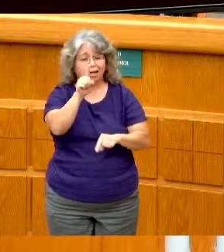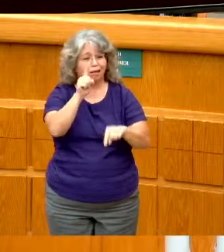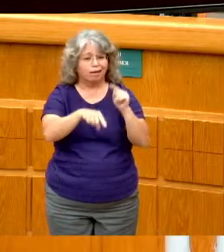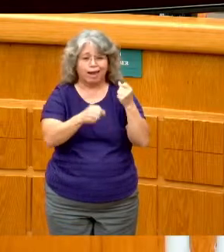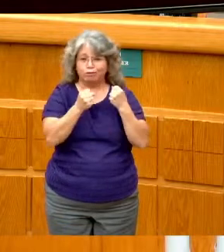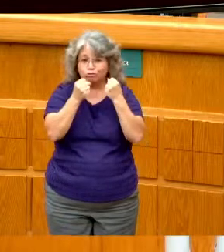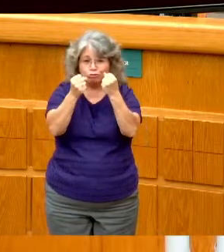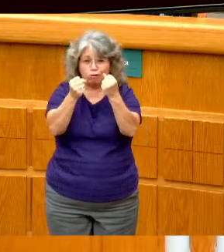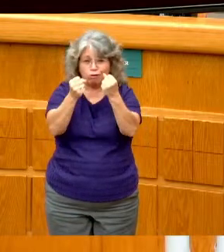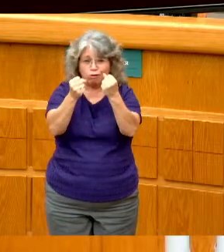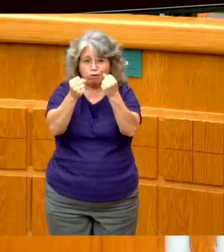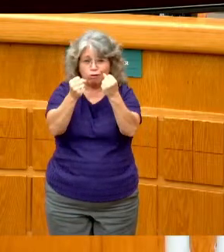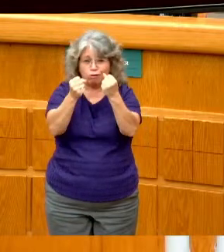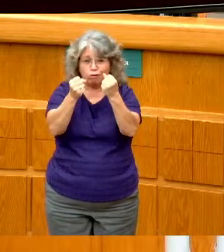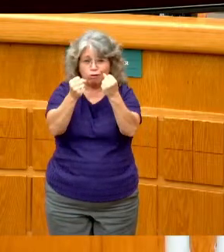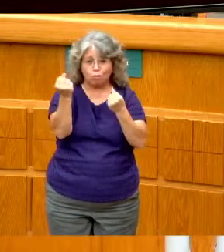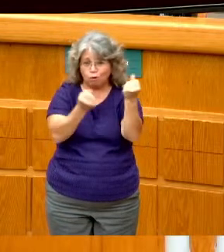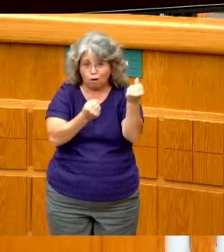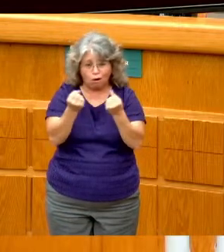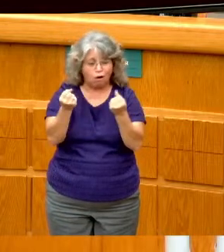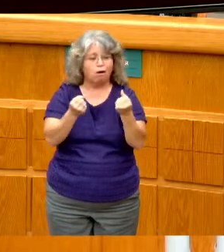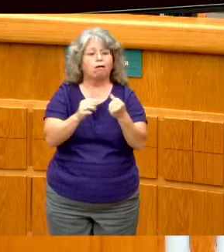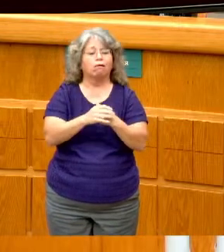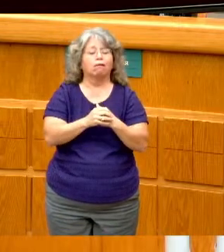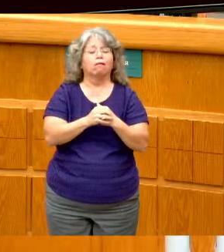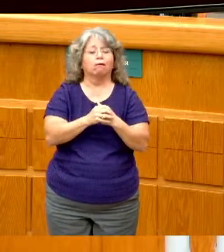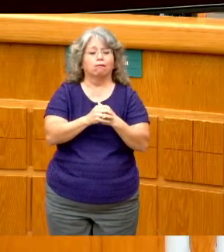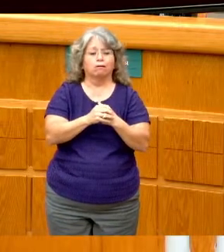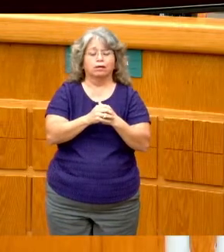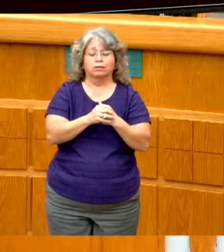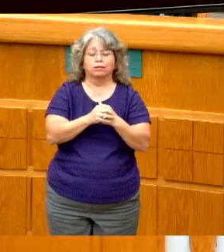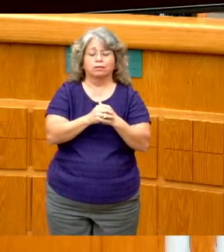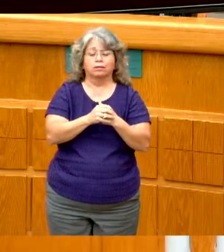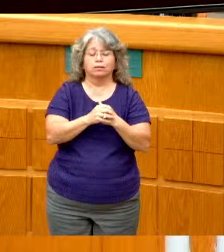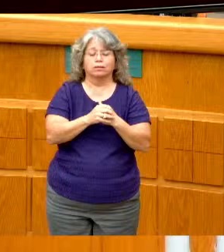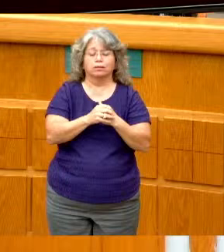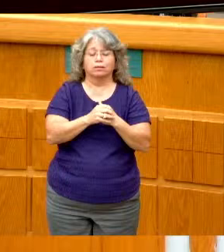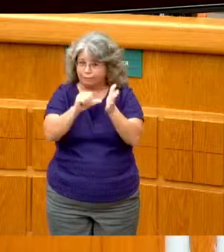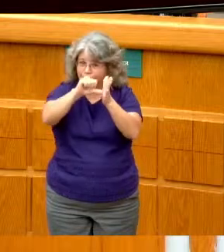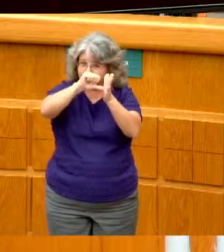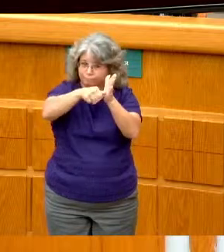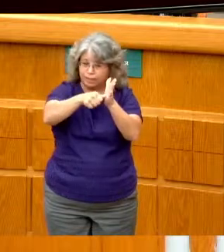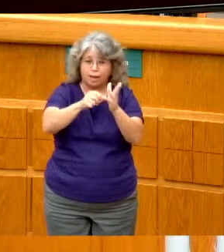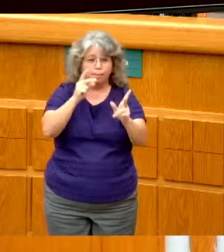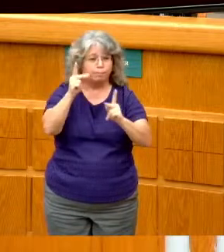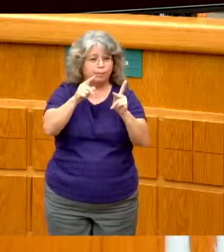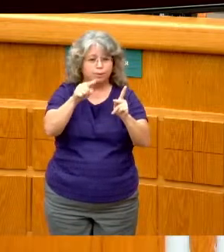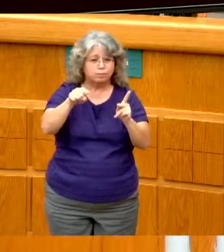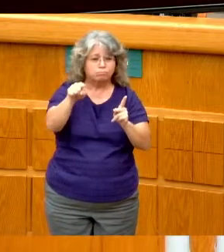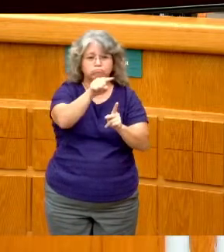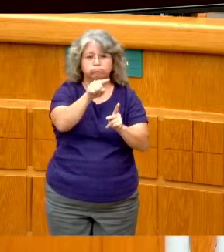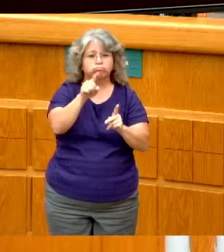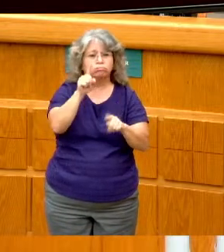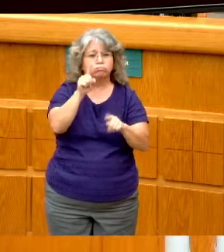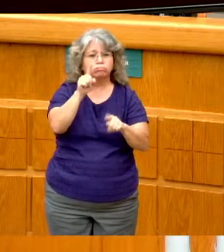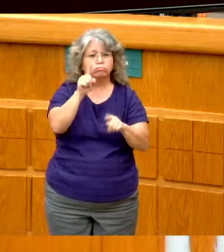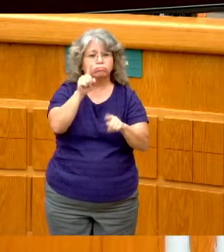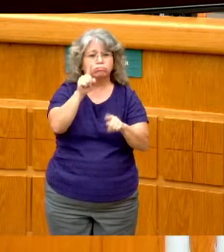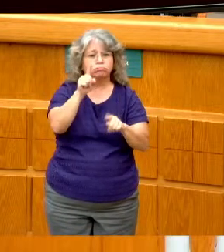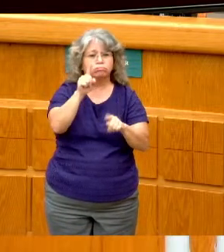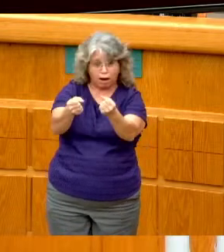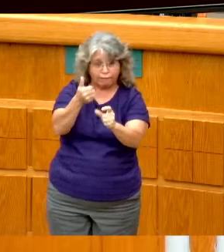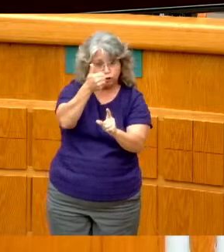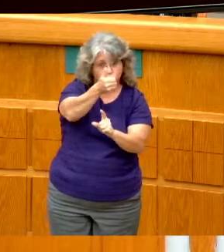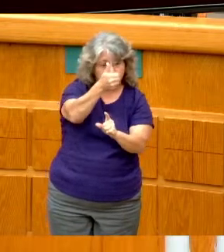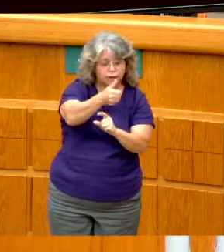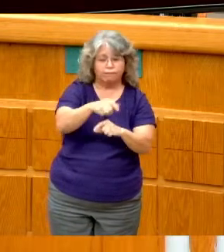you. So I want to repeat that. For residents who cannot drive or they don't have a vehicle, we